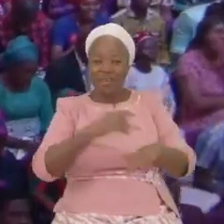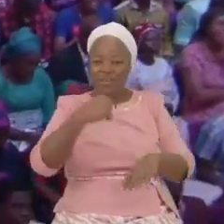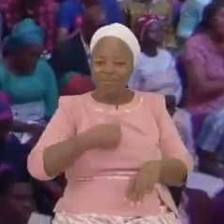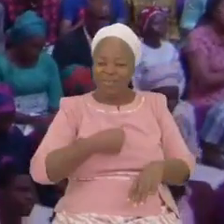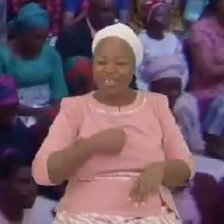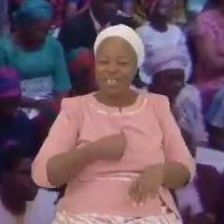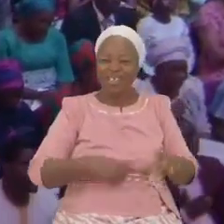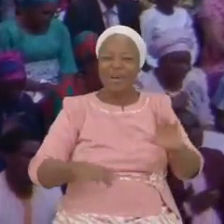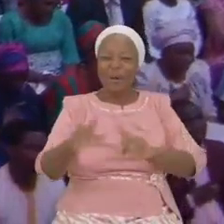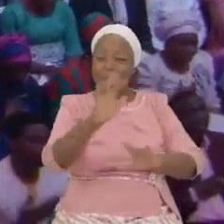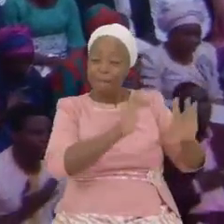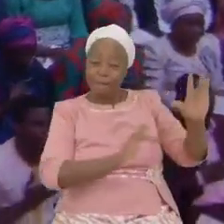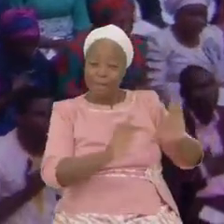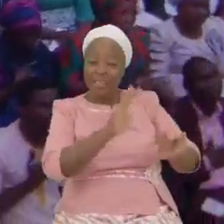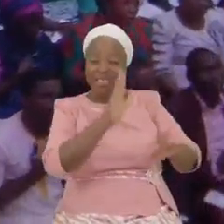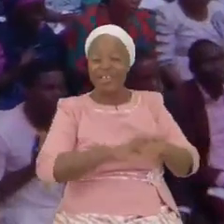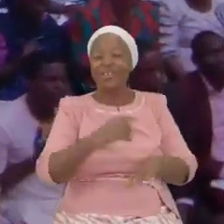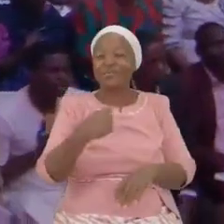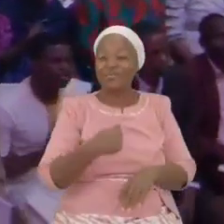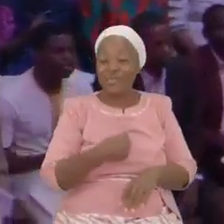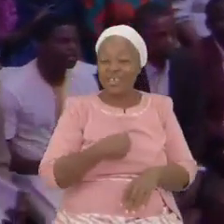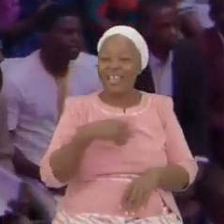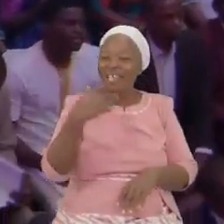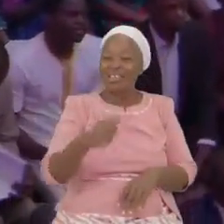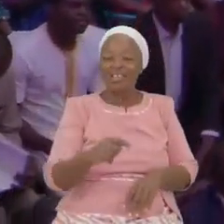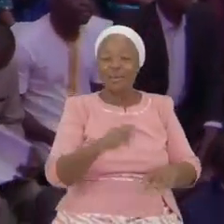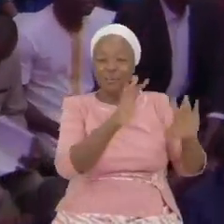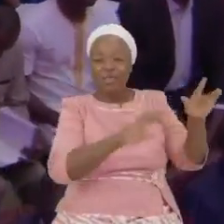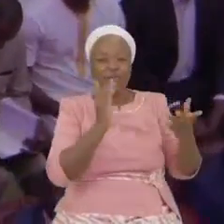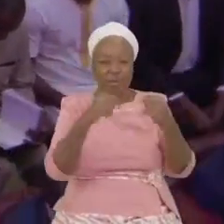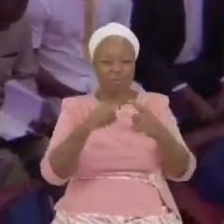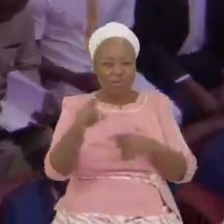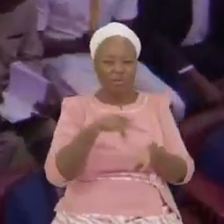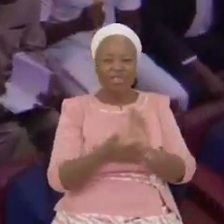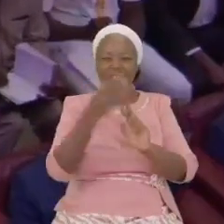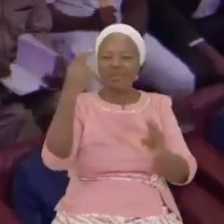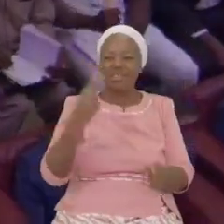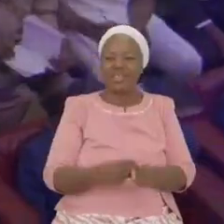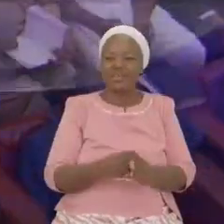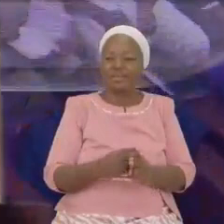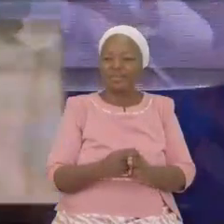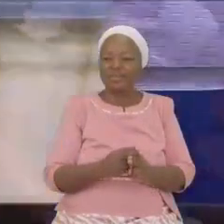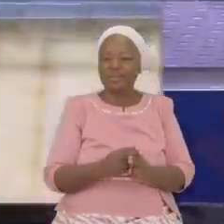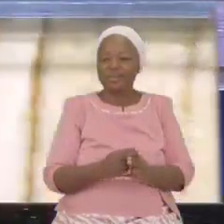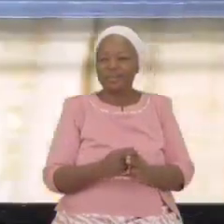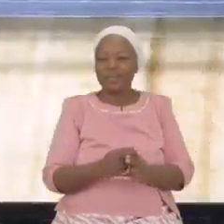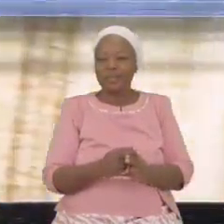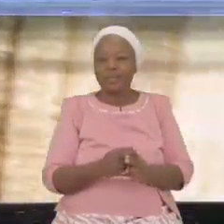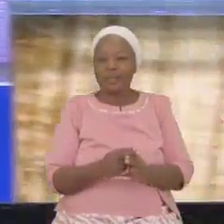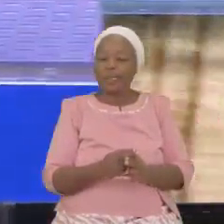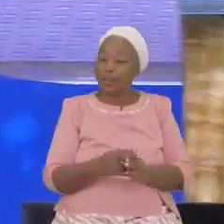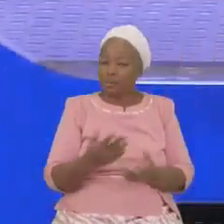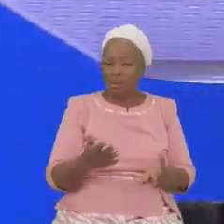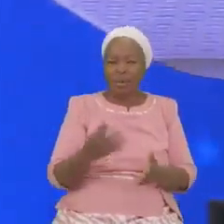Mercy on me. The mercy will come to you in Jesus' name. What's